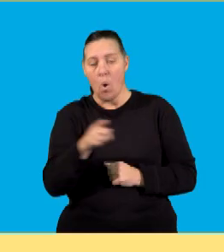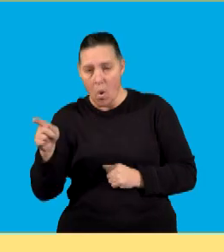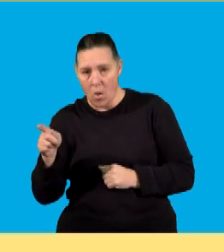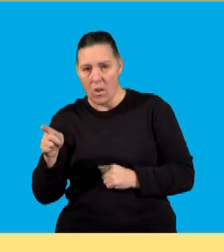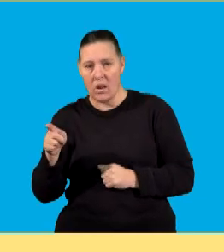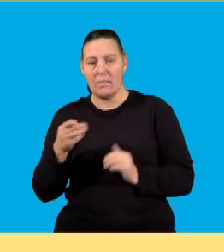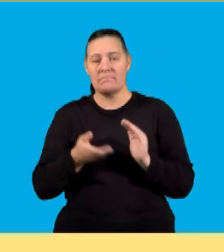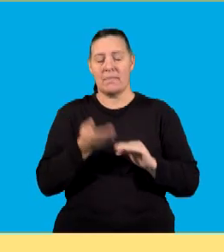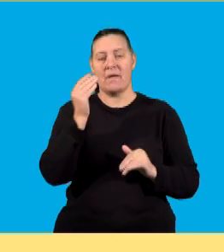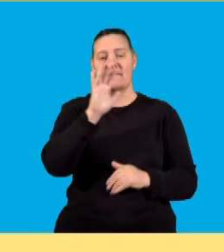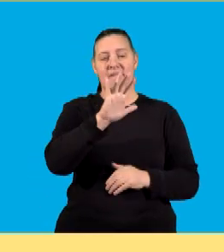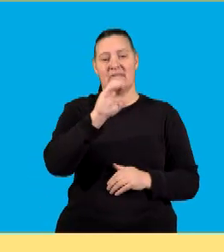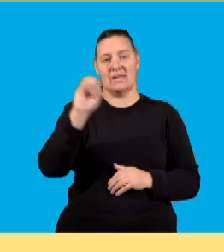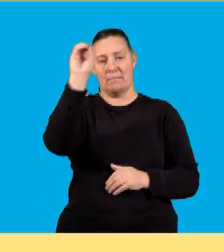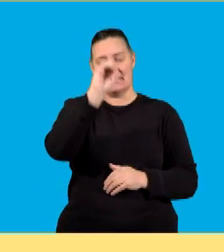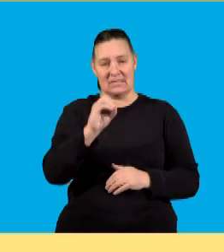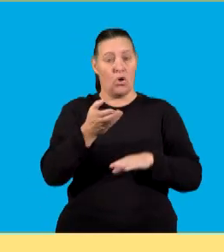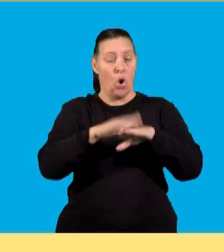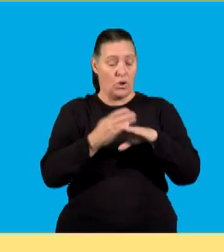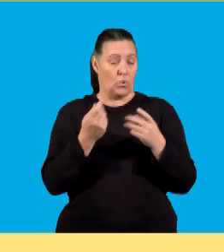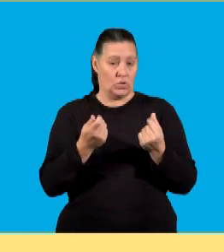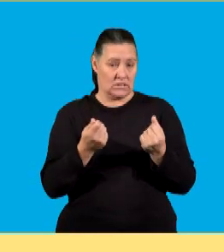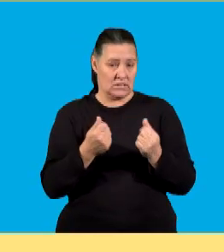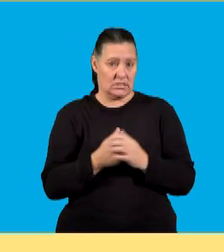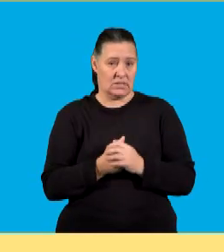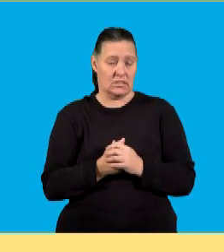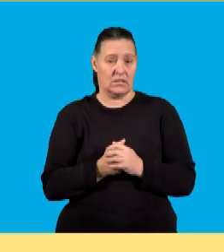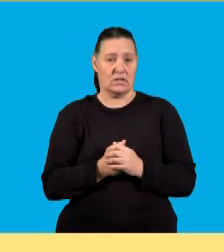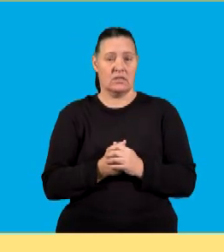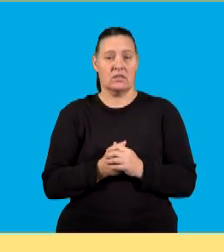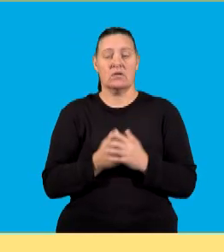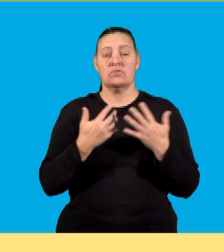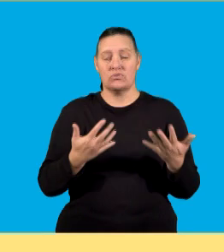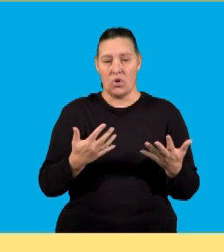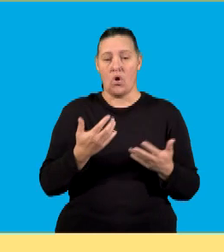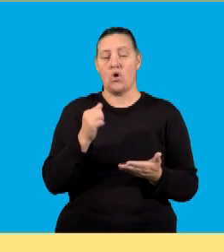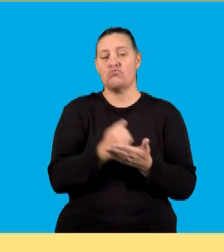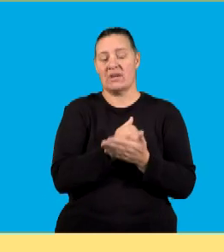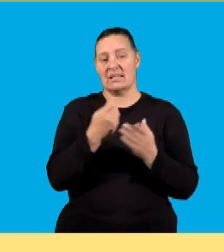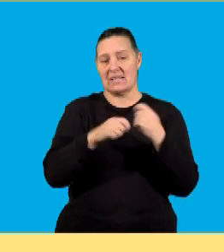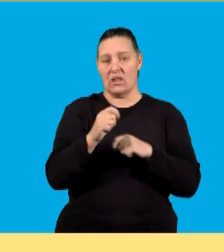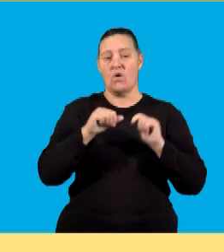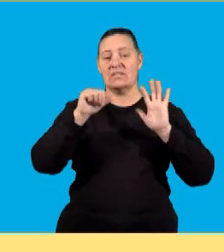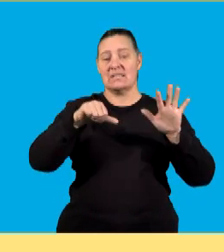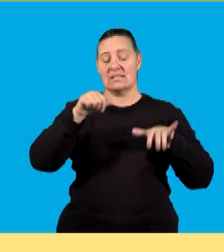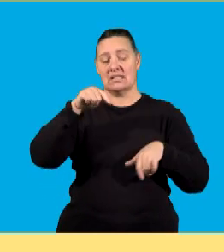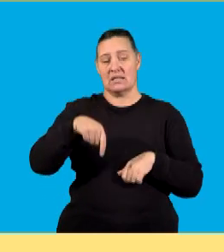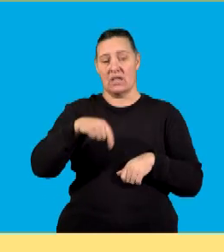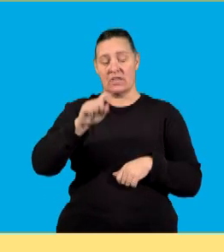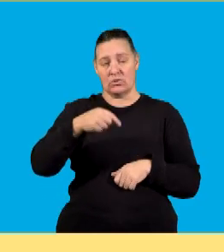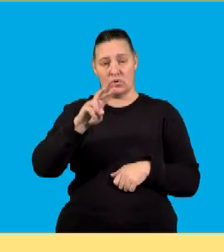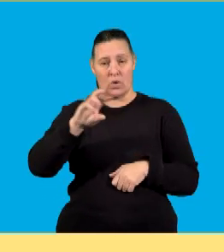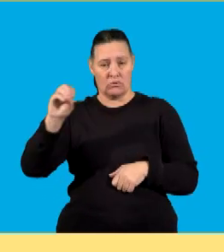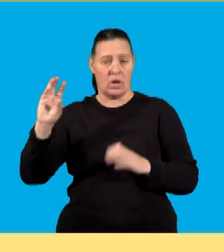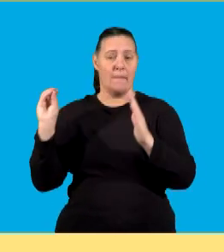All goods are marked up at 50% on cost. Okay? So there's a credit sales invoice of